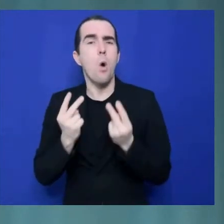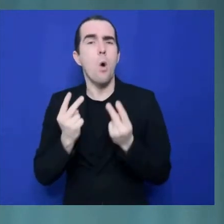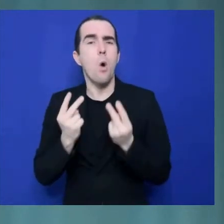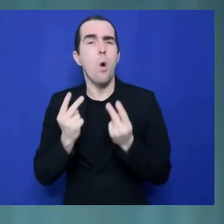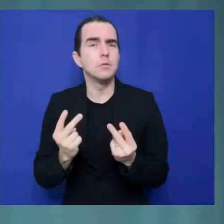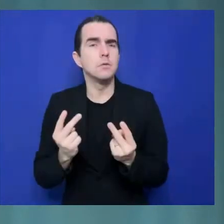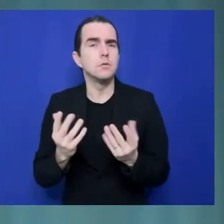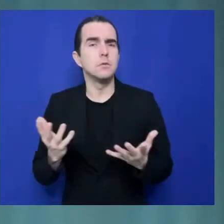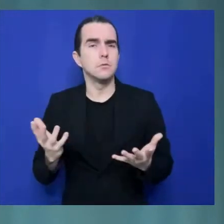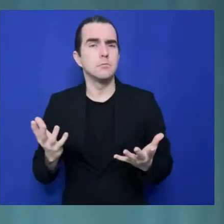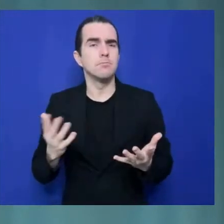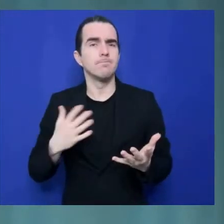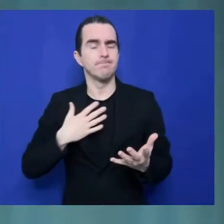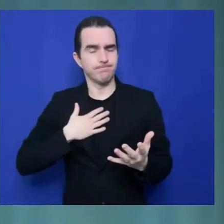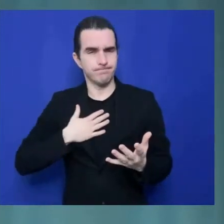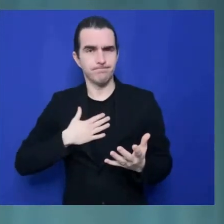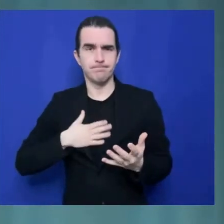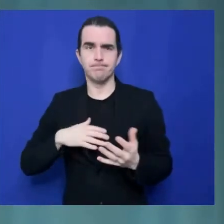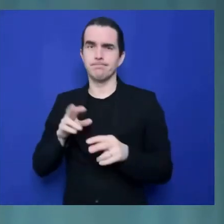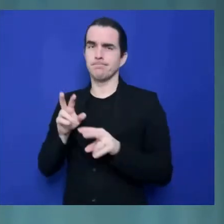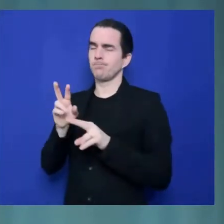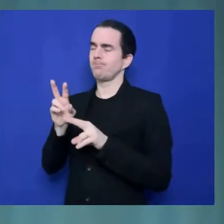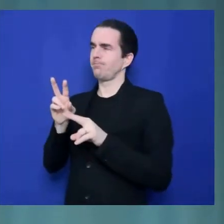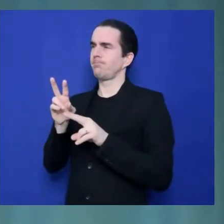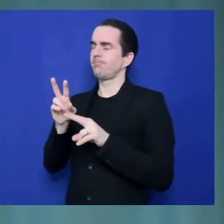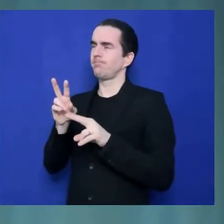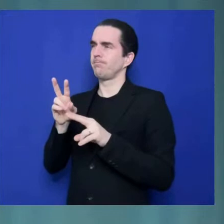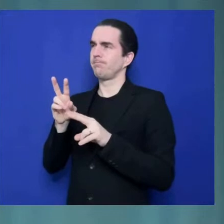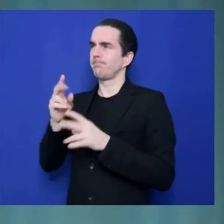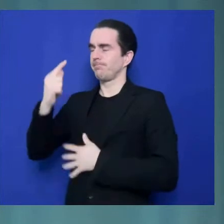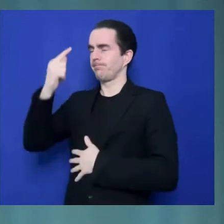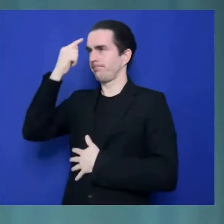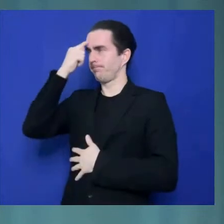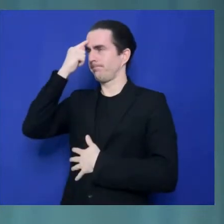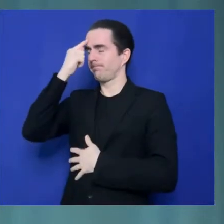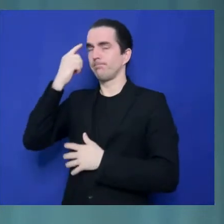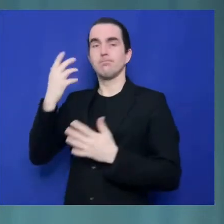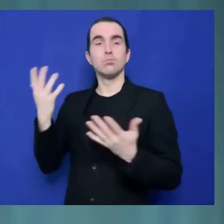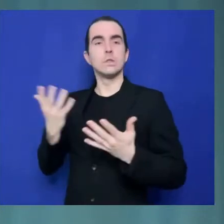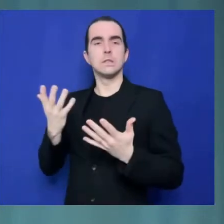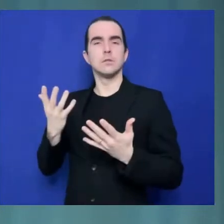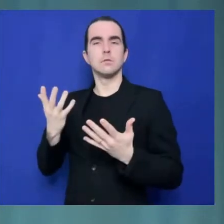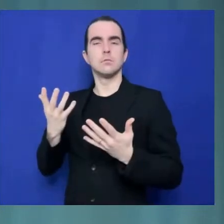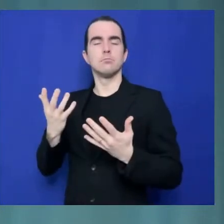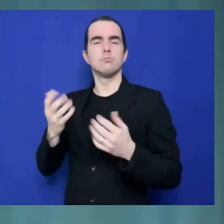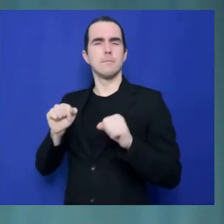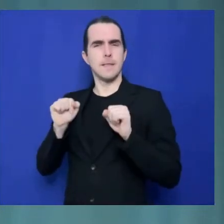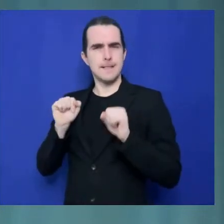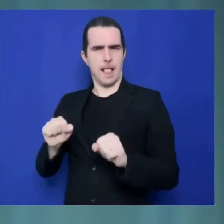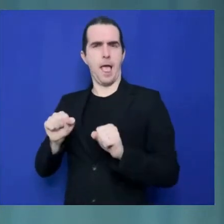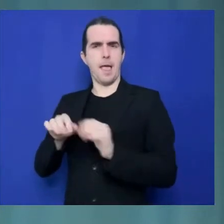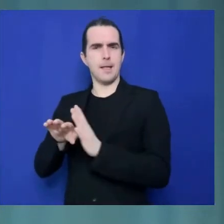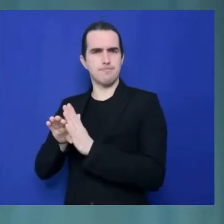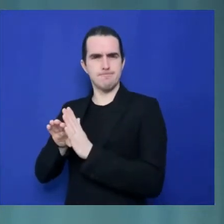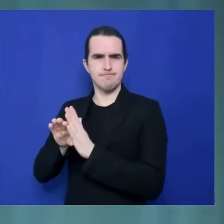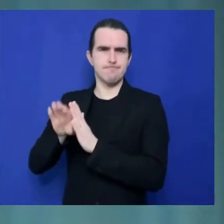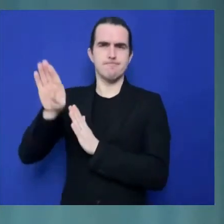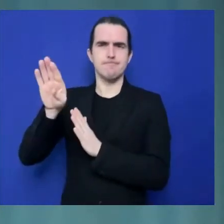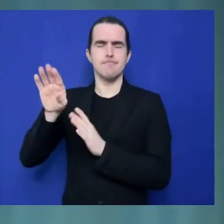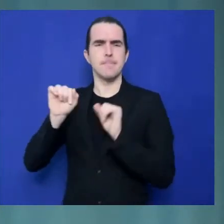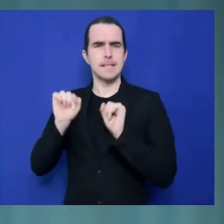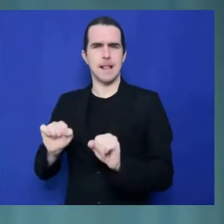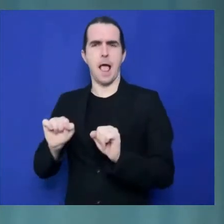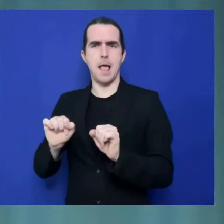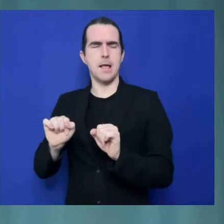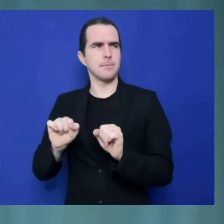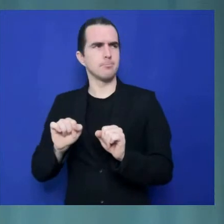continuing hope, and strengthened hope. But also as a symbol of both inclusion